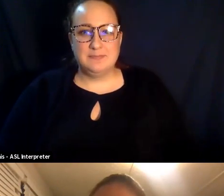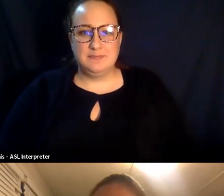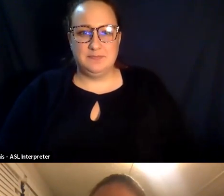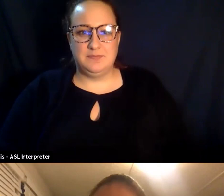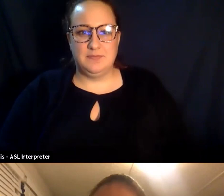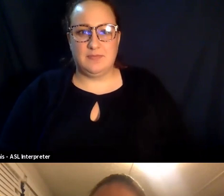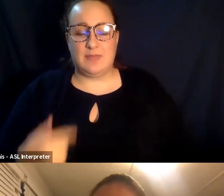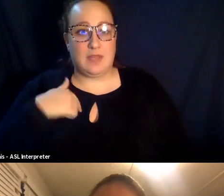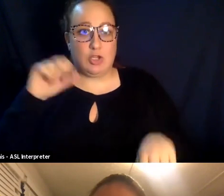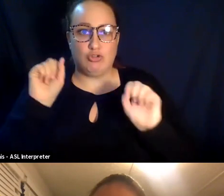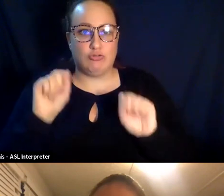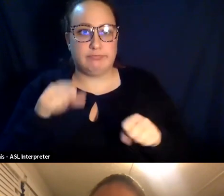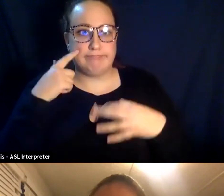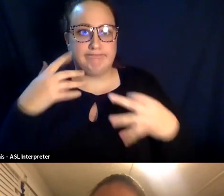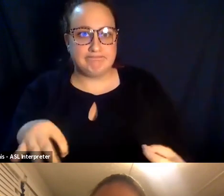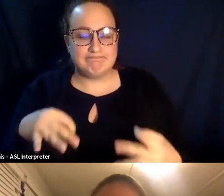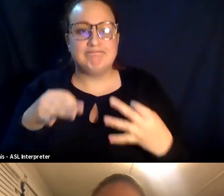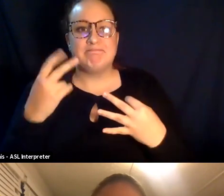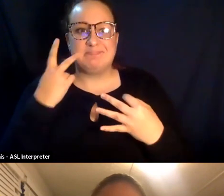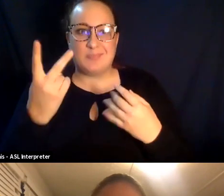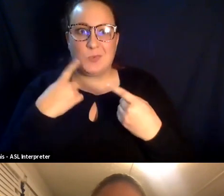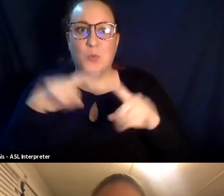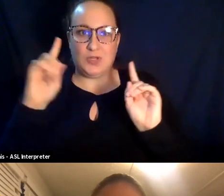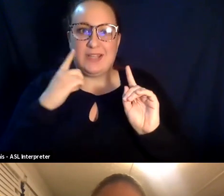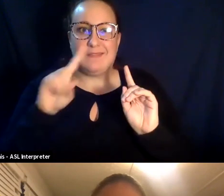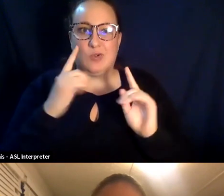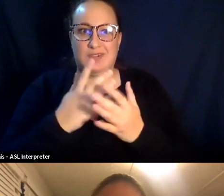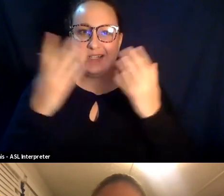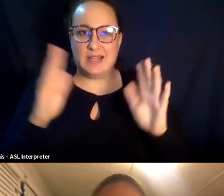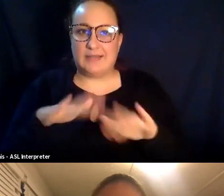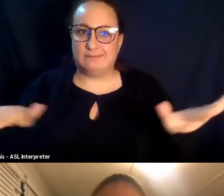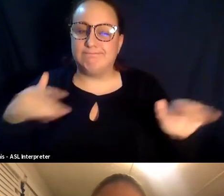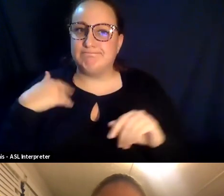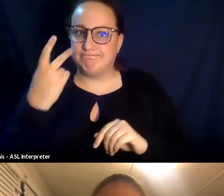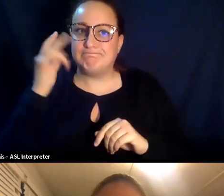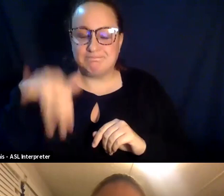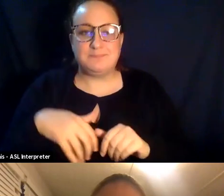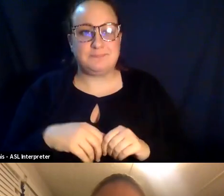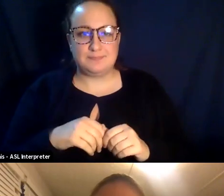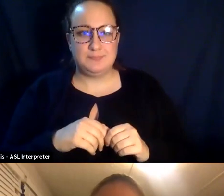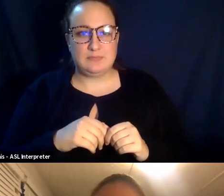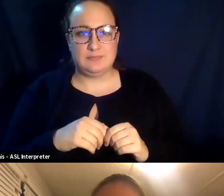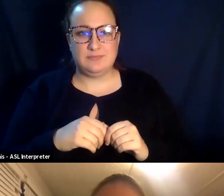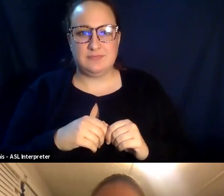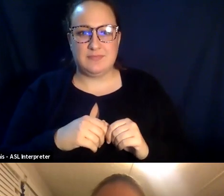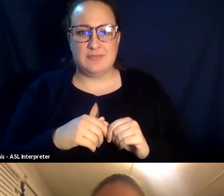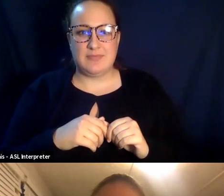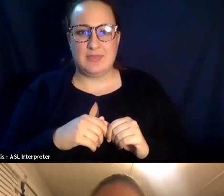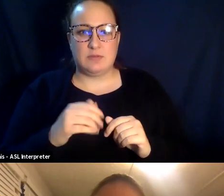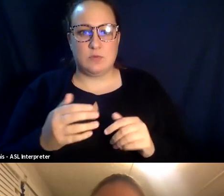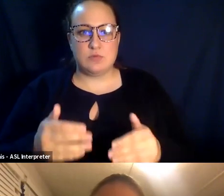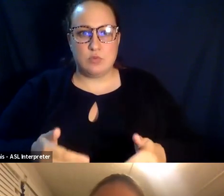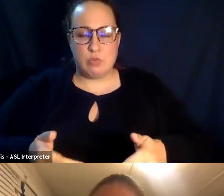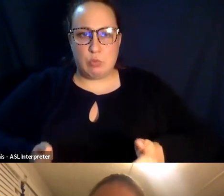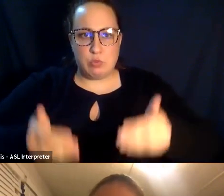I can definitely see this working for a lot of kids. Be able, because that's such an